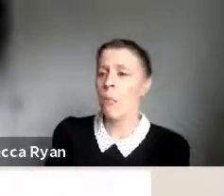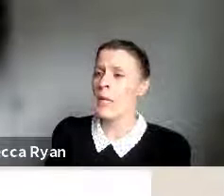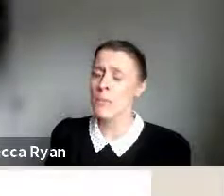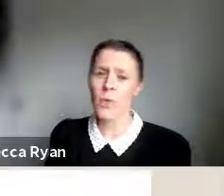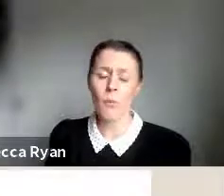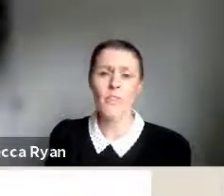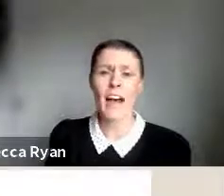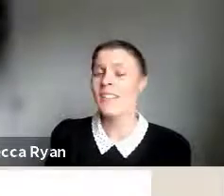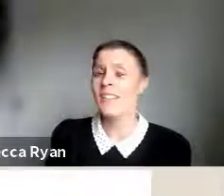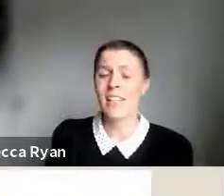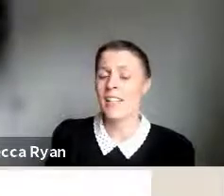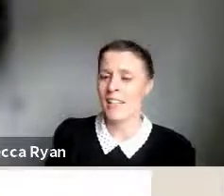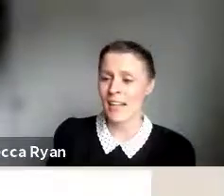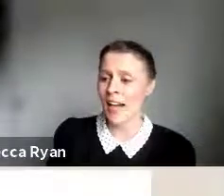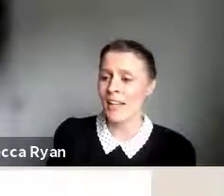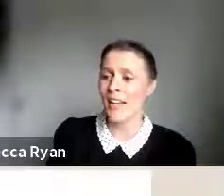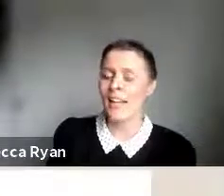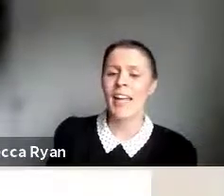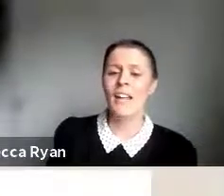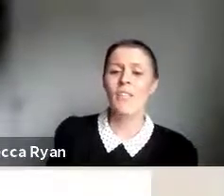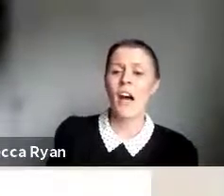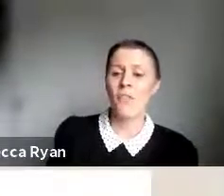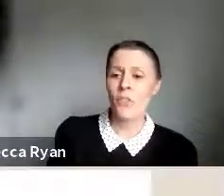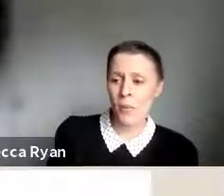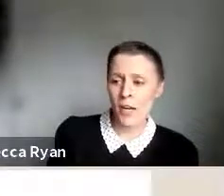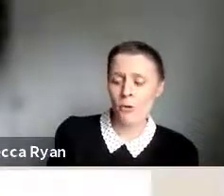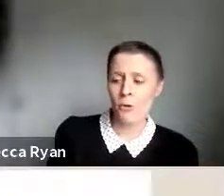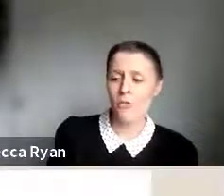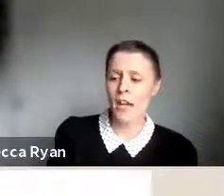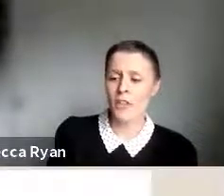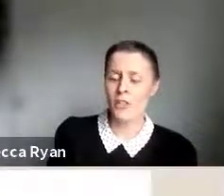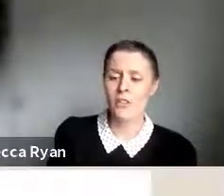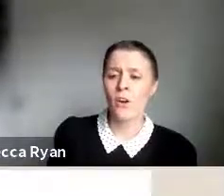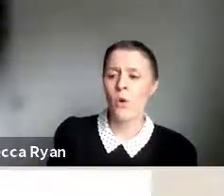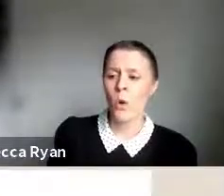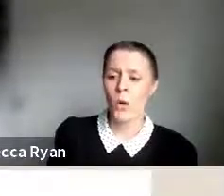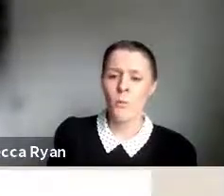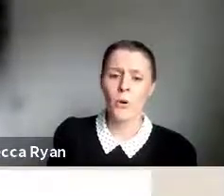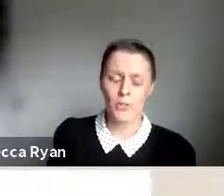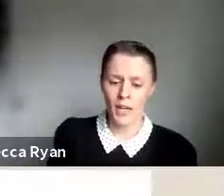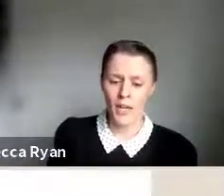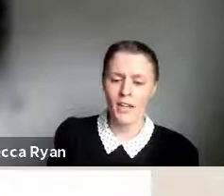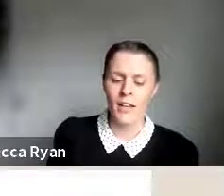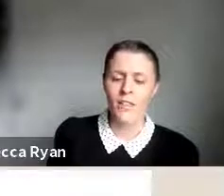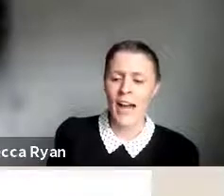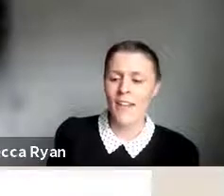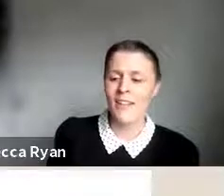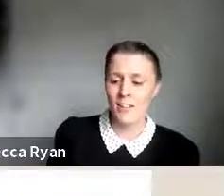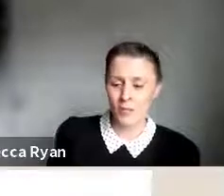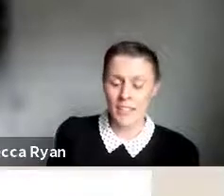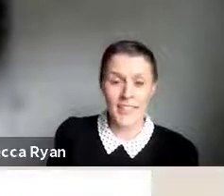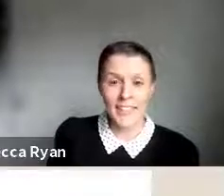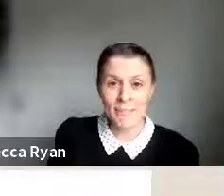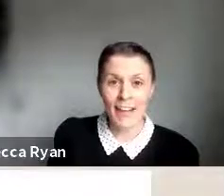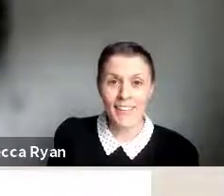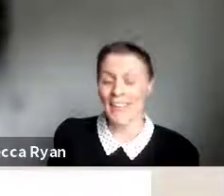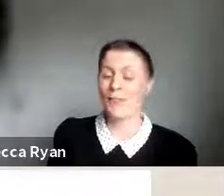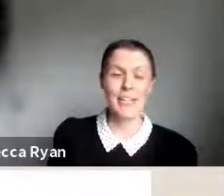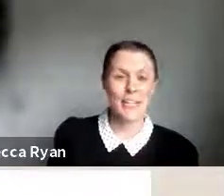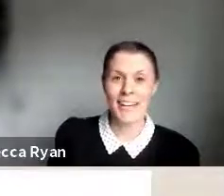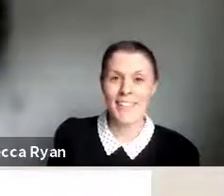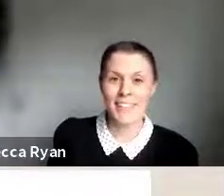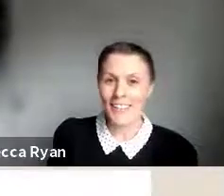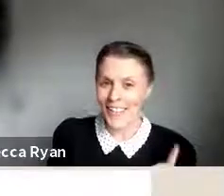of all people that were vaccinated that died. It's of the breakthrough infections, 1%. I did the math